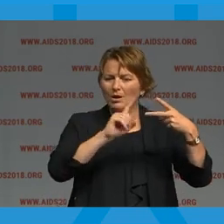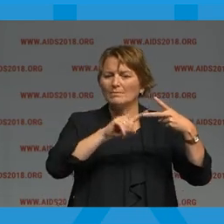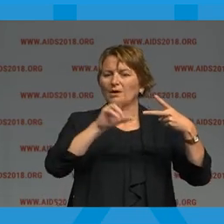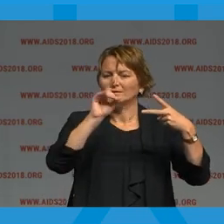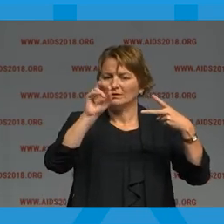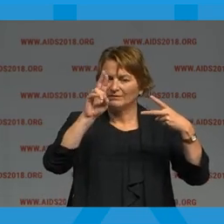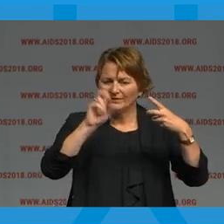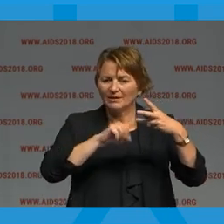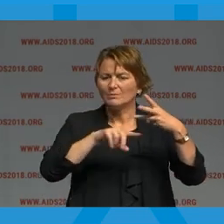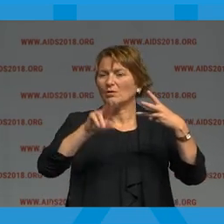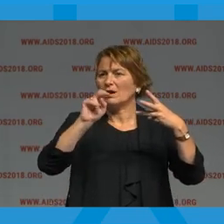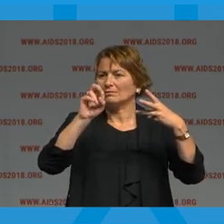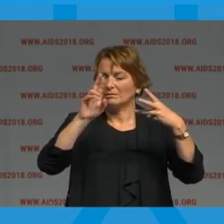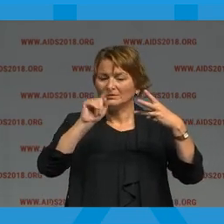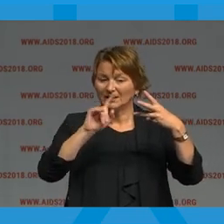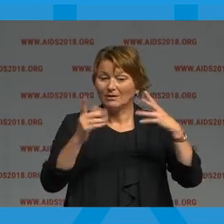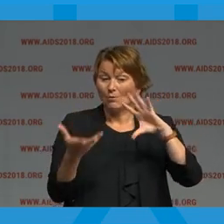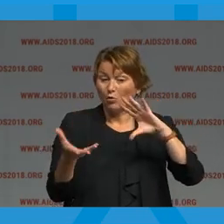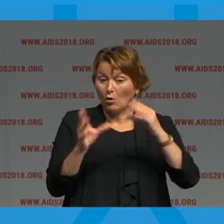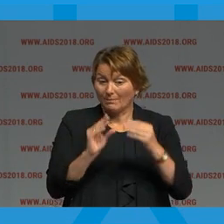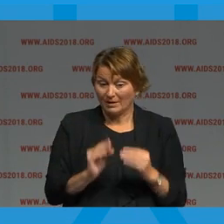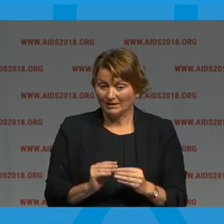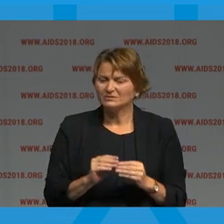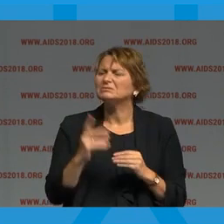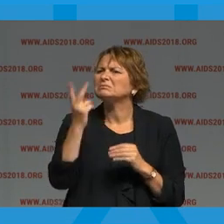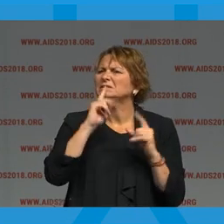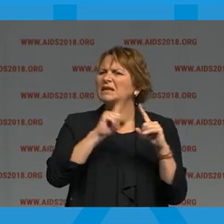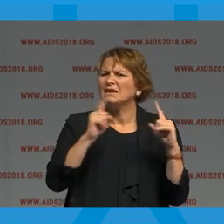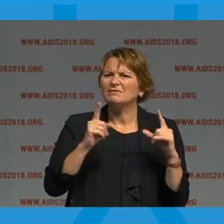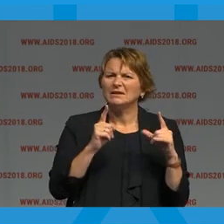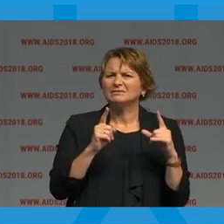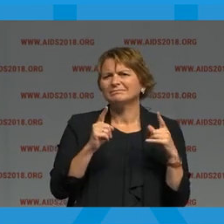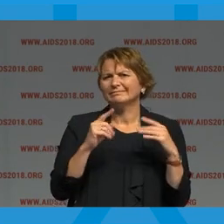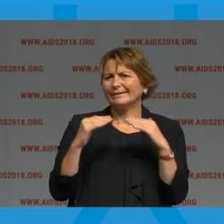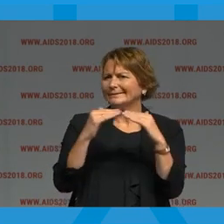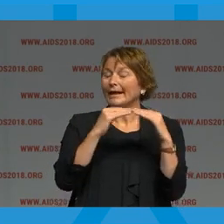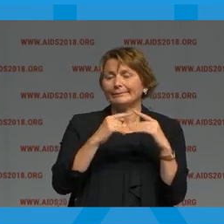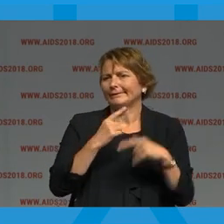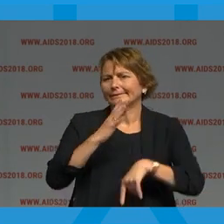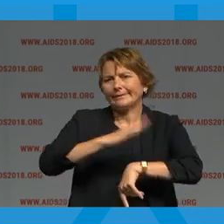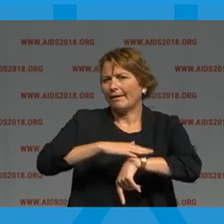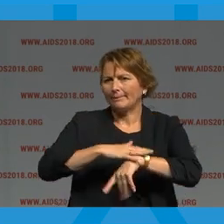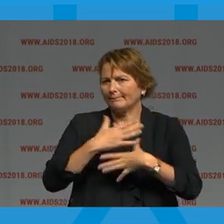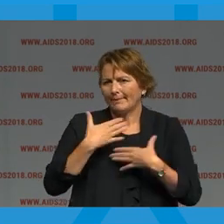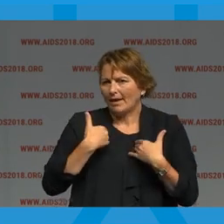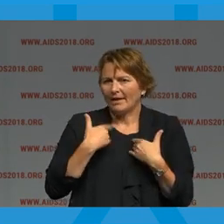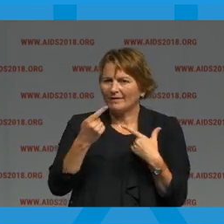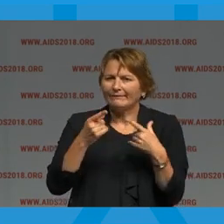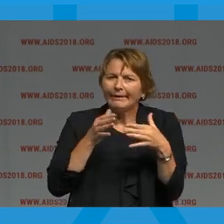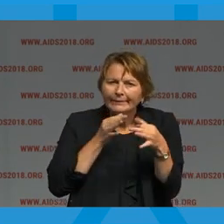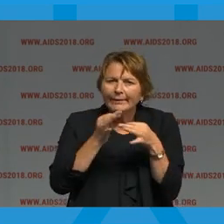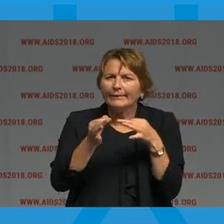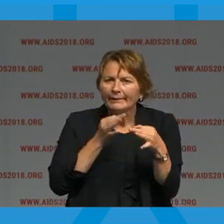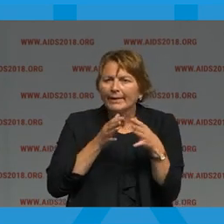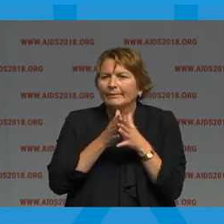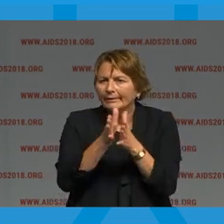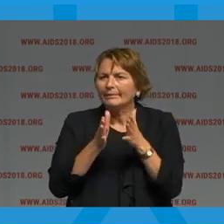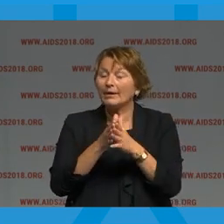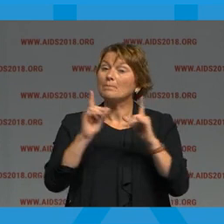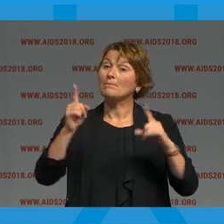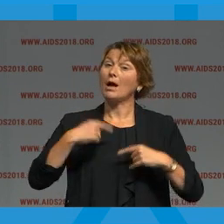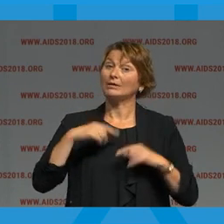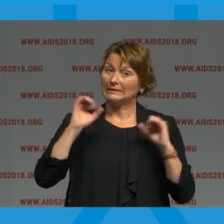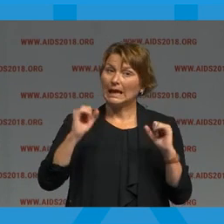minus etravirine in the different strata that I don't have time to explain here, but believe me